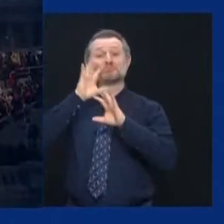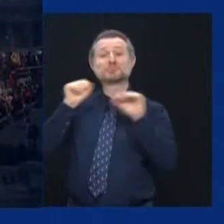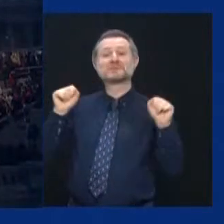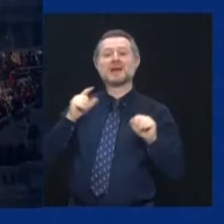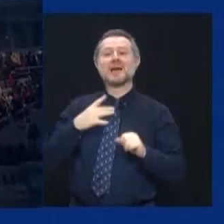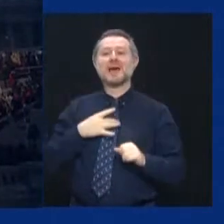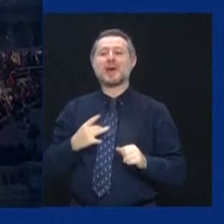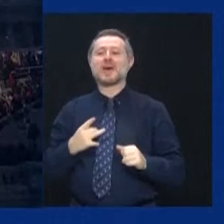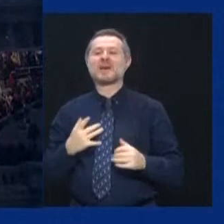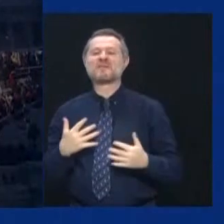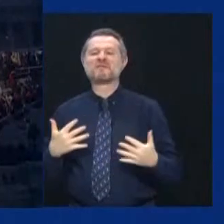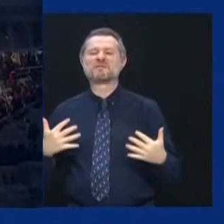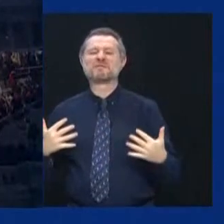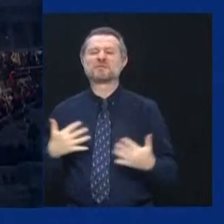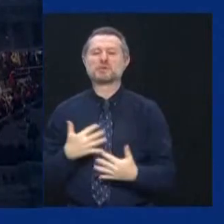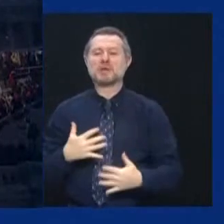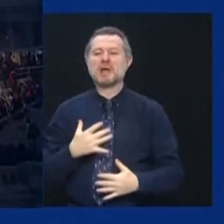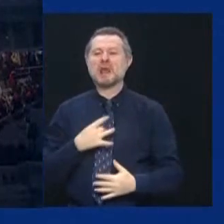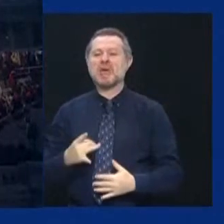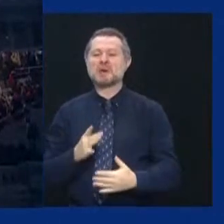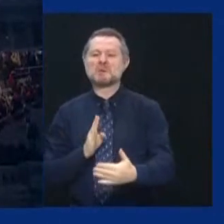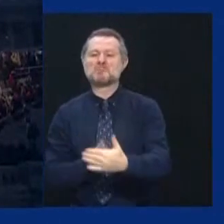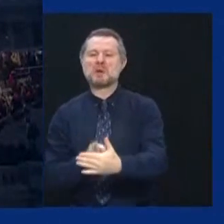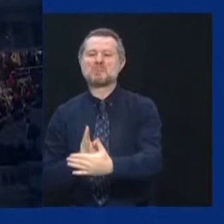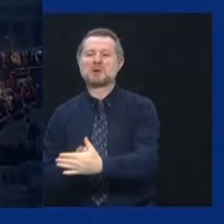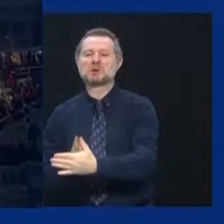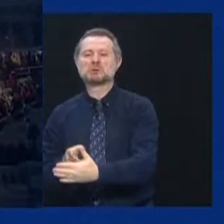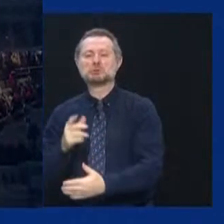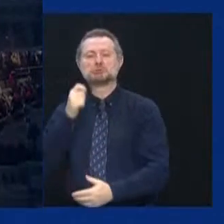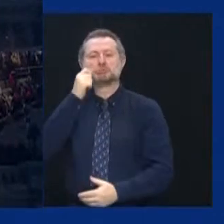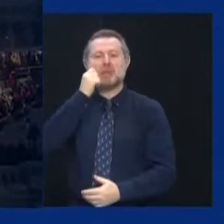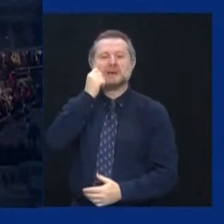racism and discrimination,